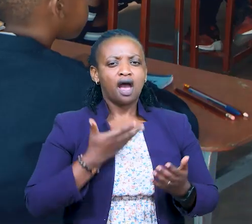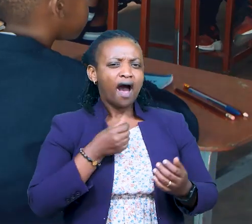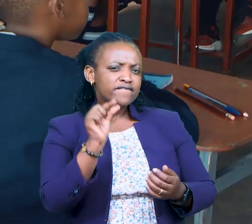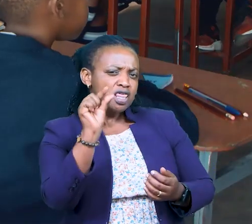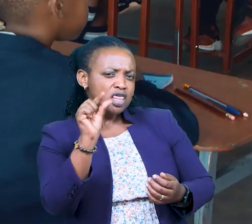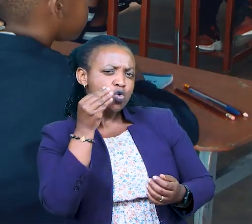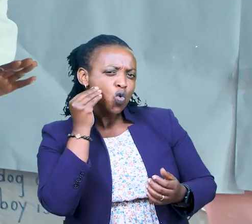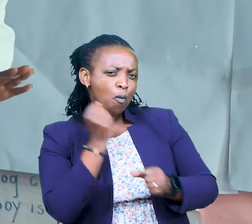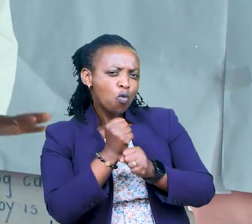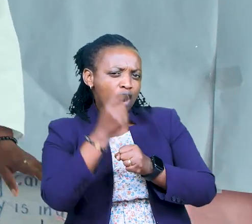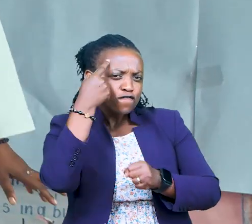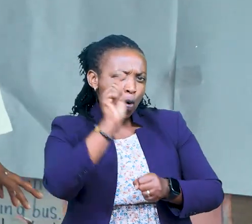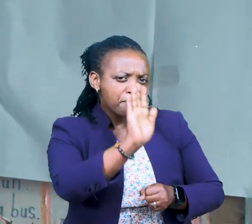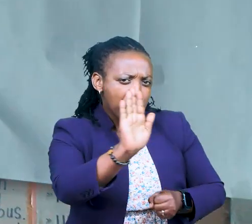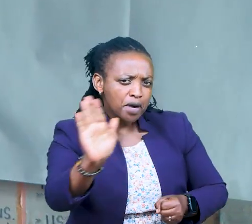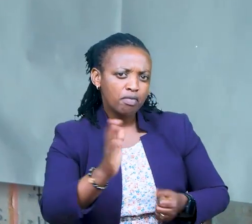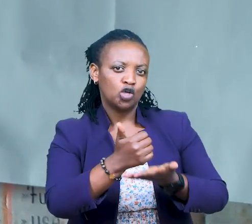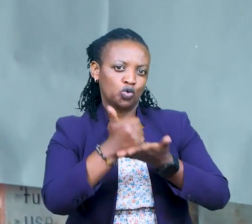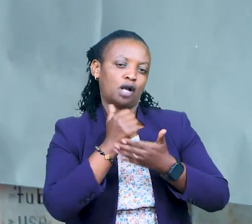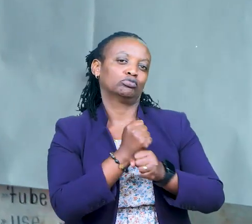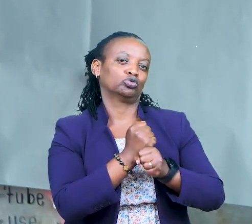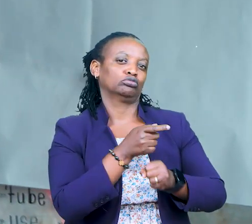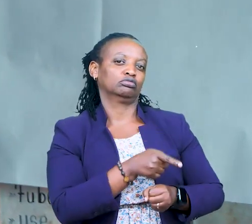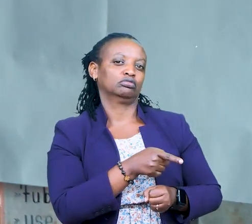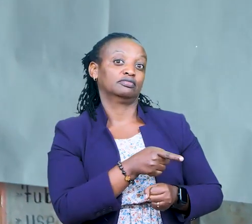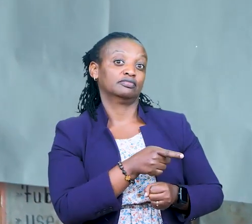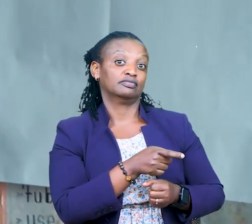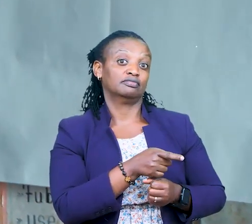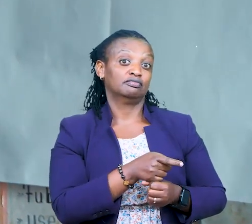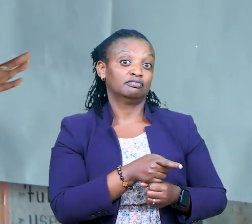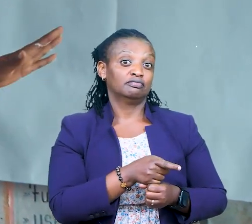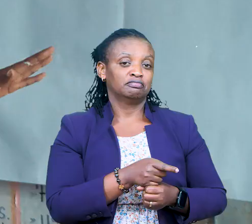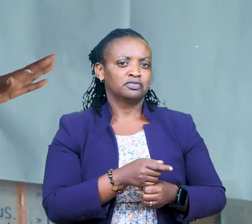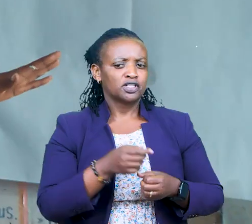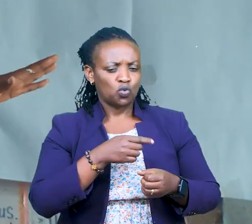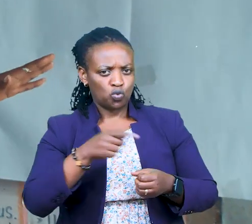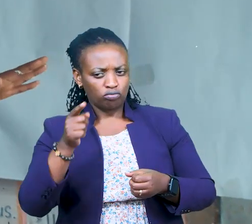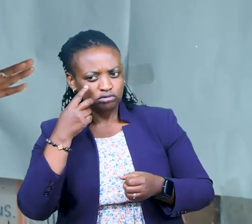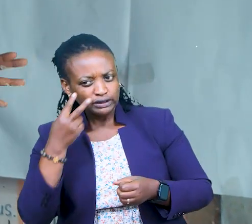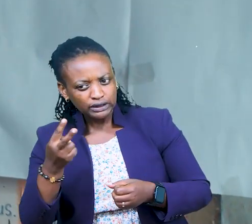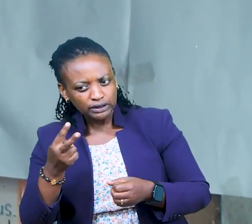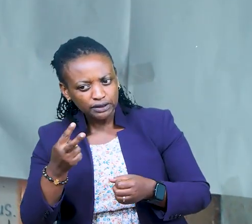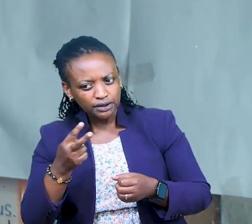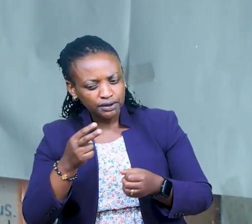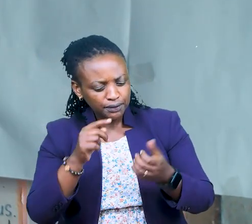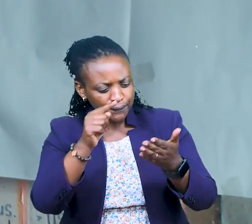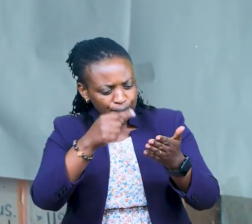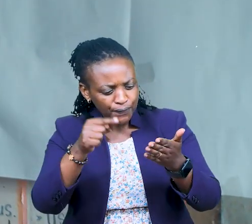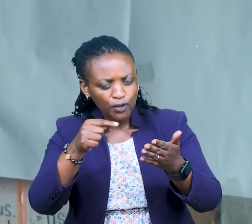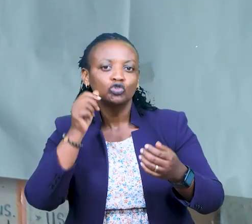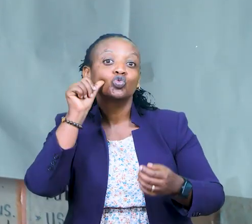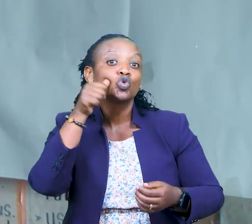I have a little homework for you to help me do it. You do your findings, then I mark